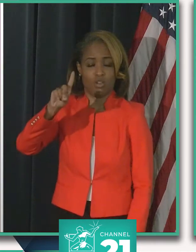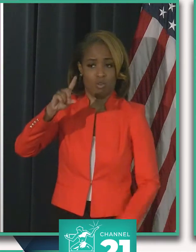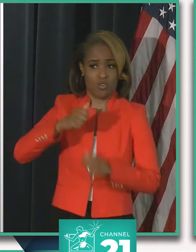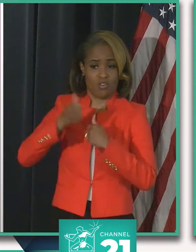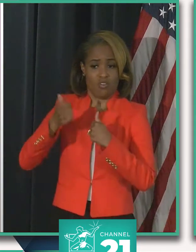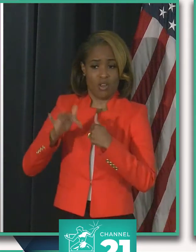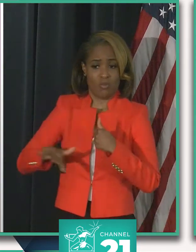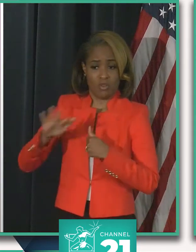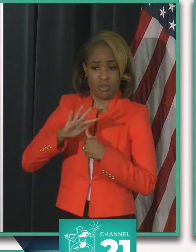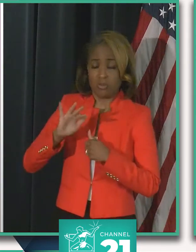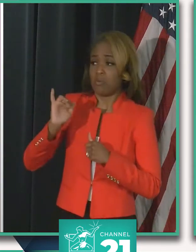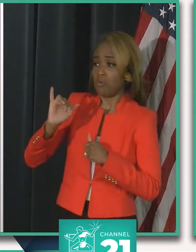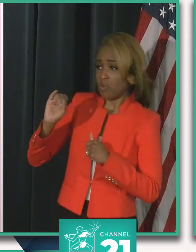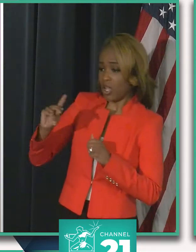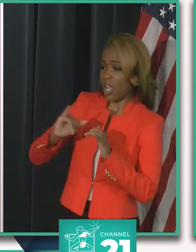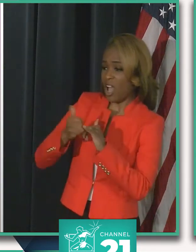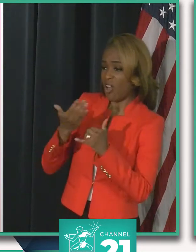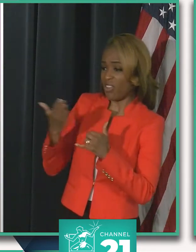there?